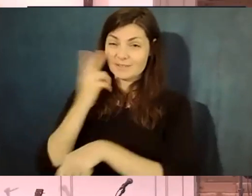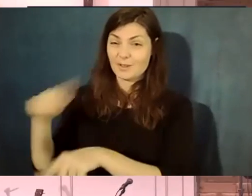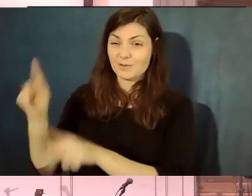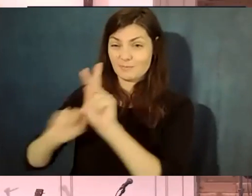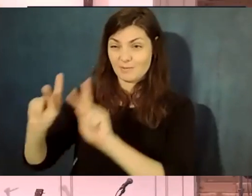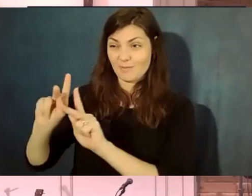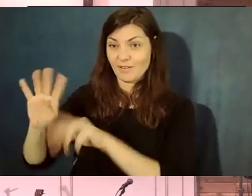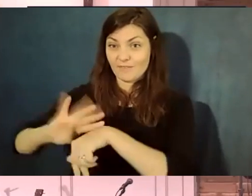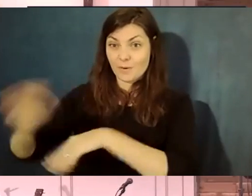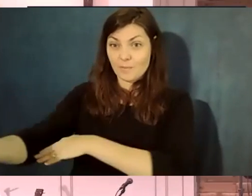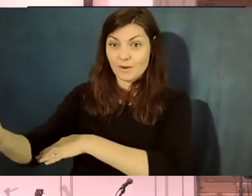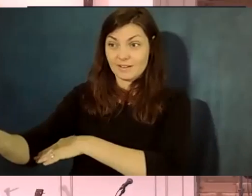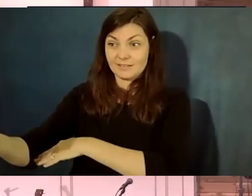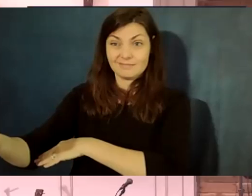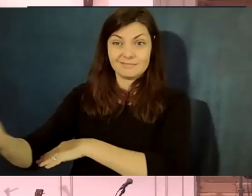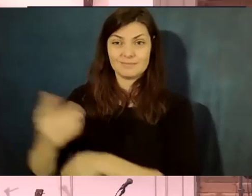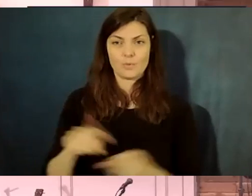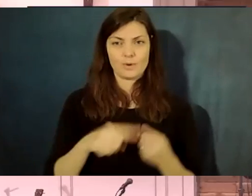going fishing.